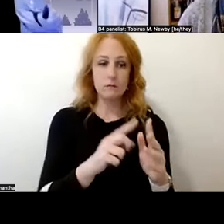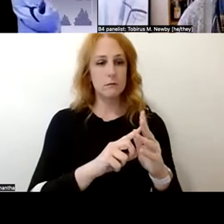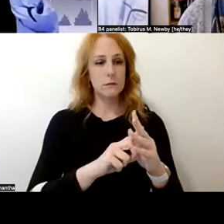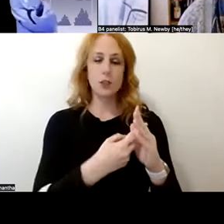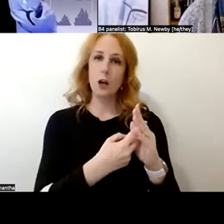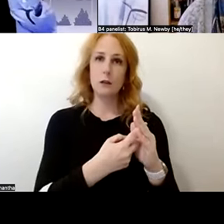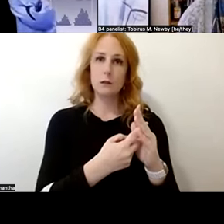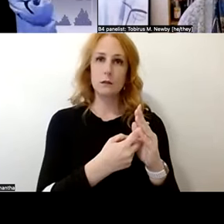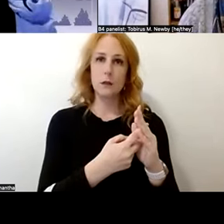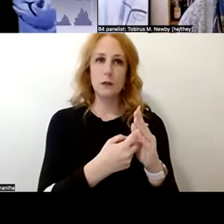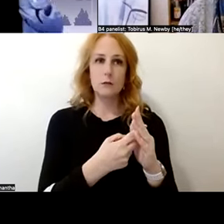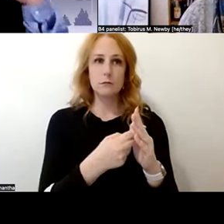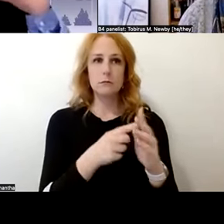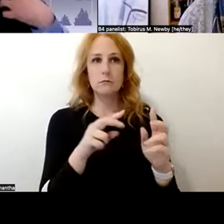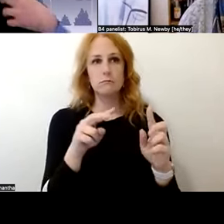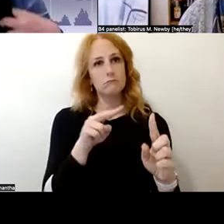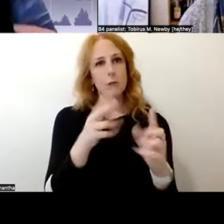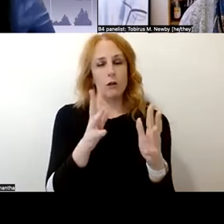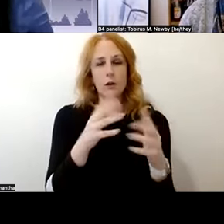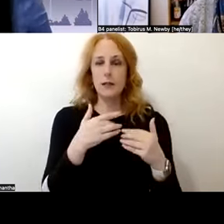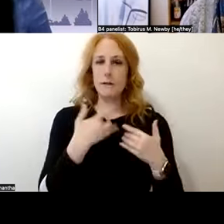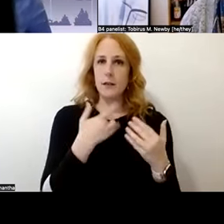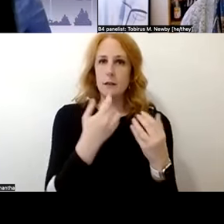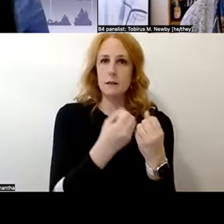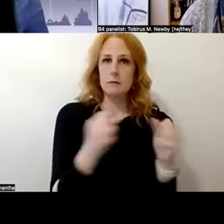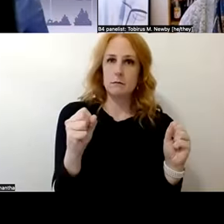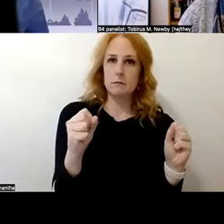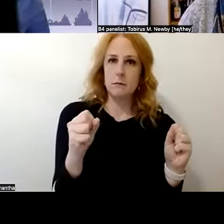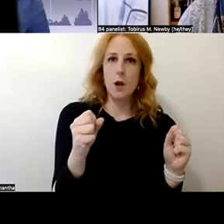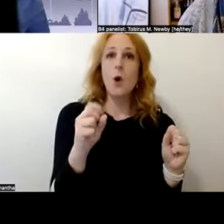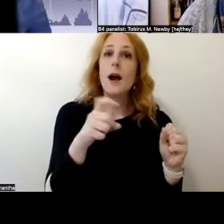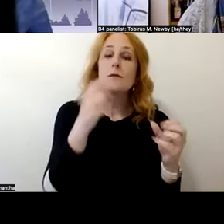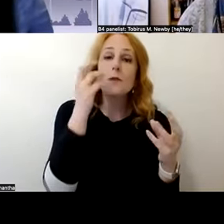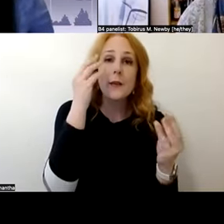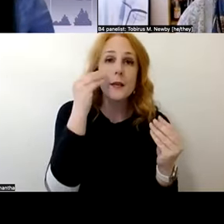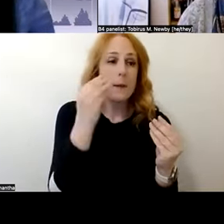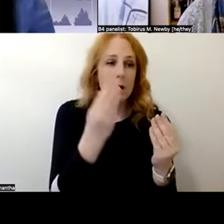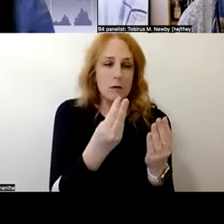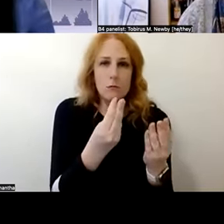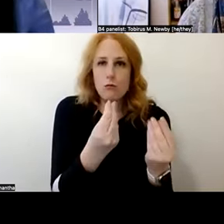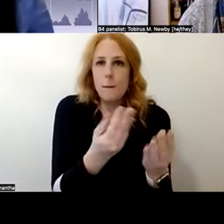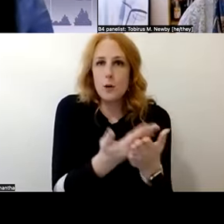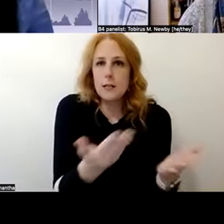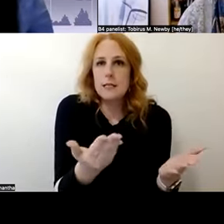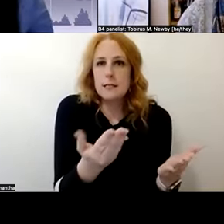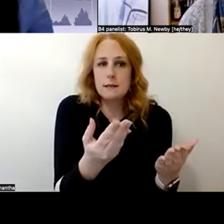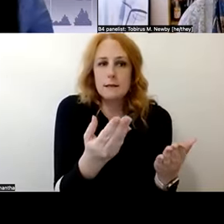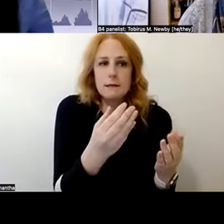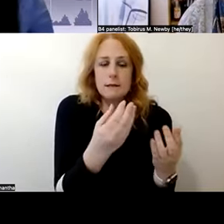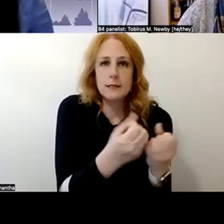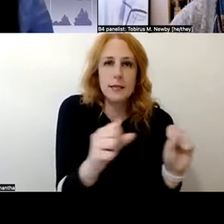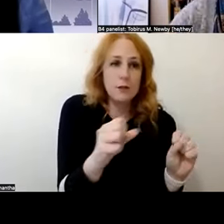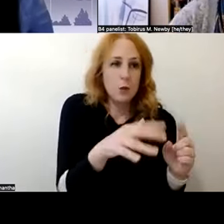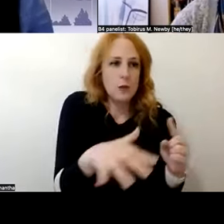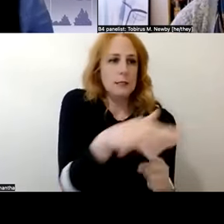external view of safety, and that can lead us to thinking more about property safety, more about space safety. And then for some